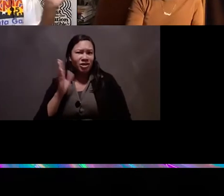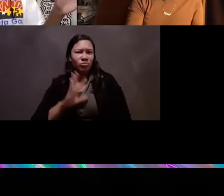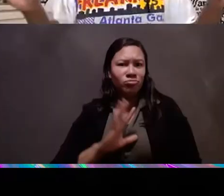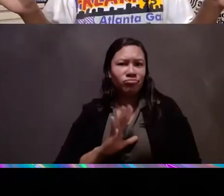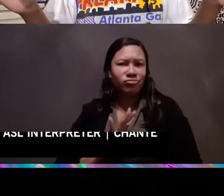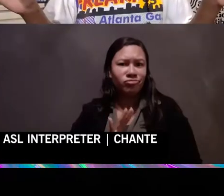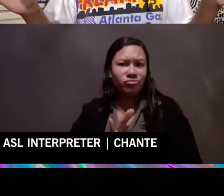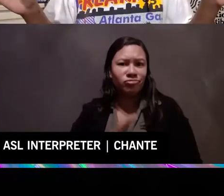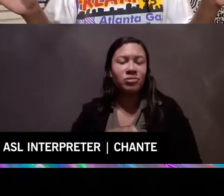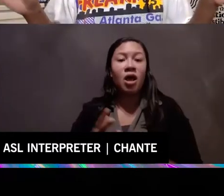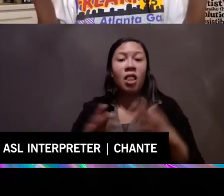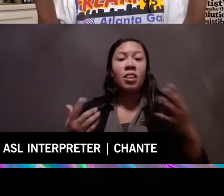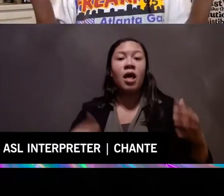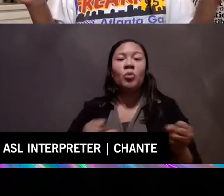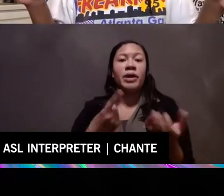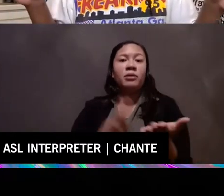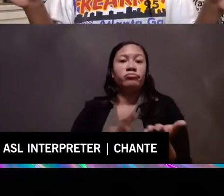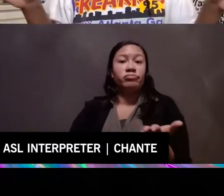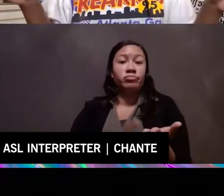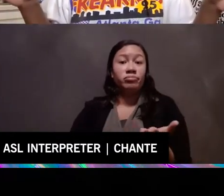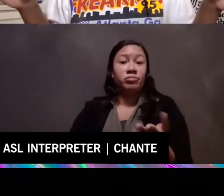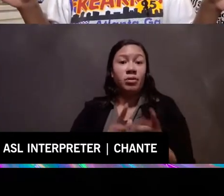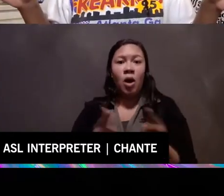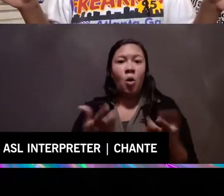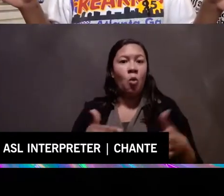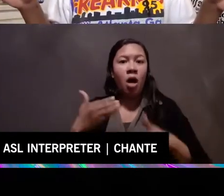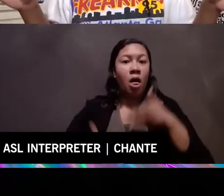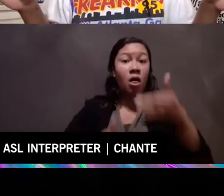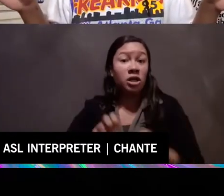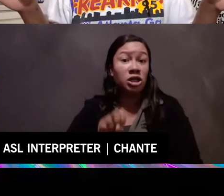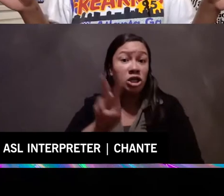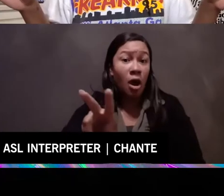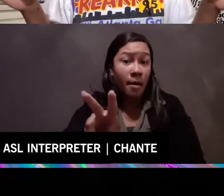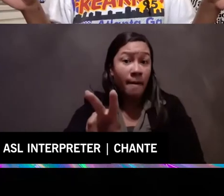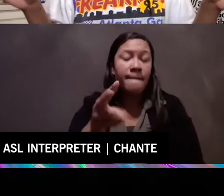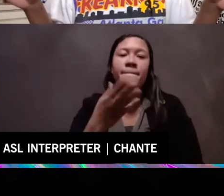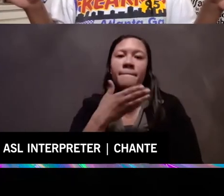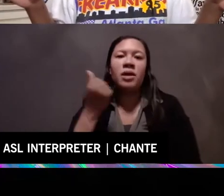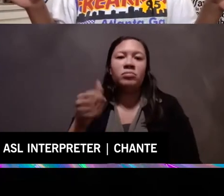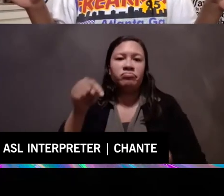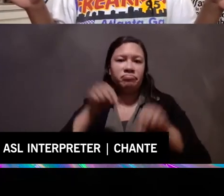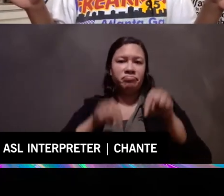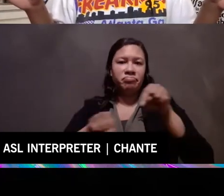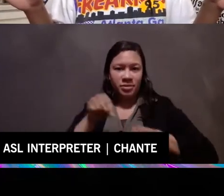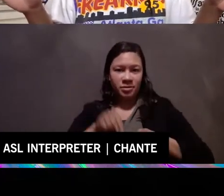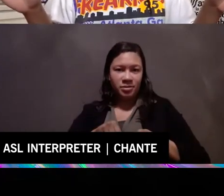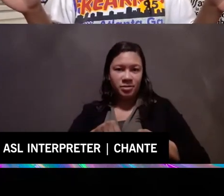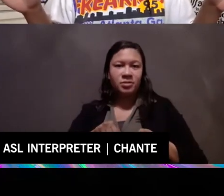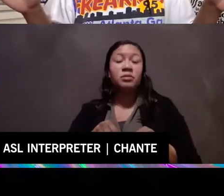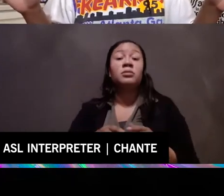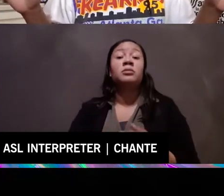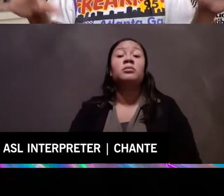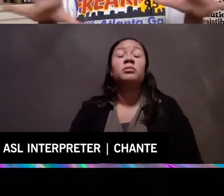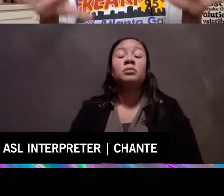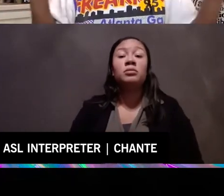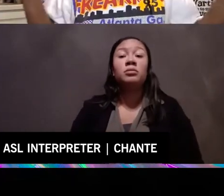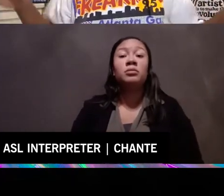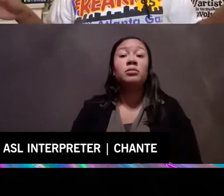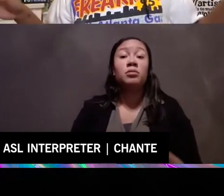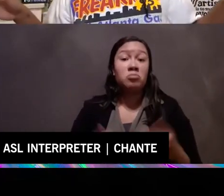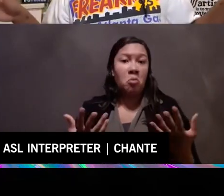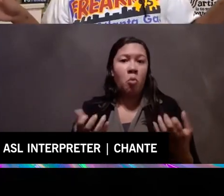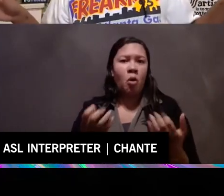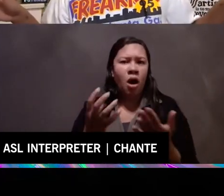to talk about, but before we get too far ahead of ourselves, I realize that I think it might be good just to, as a